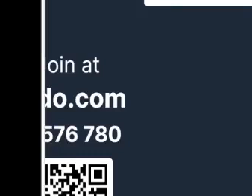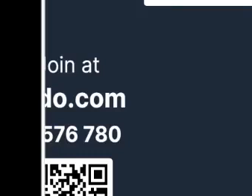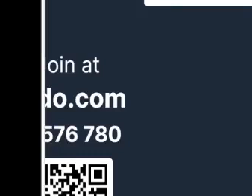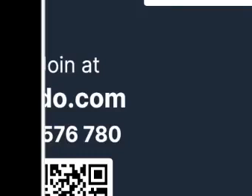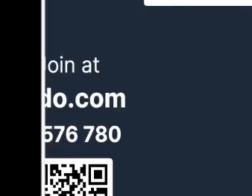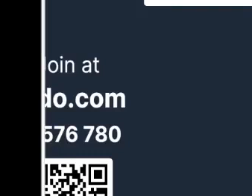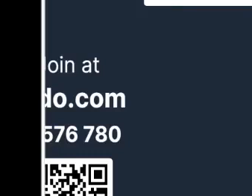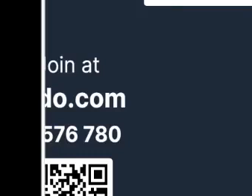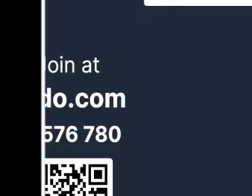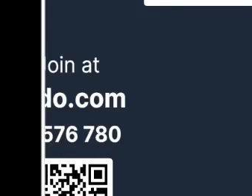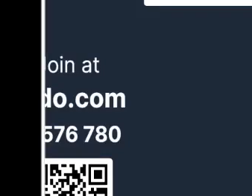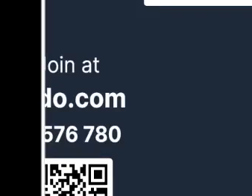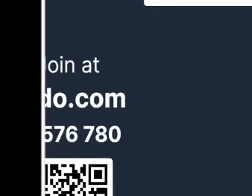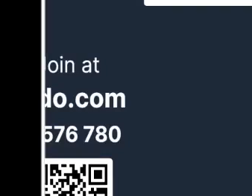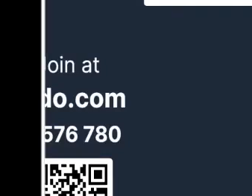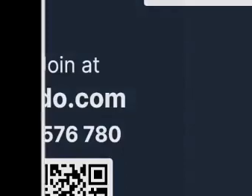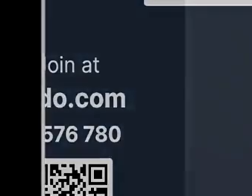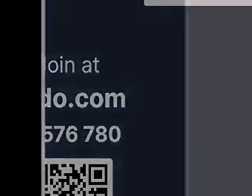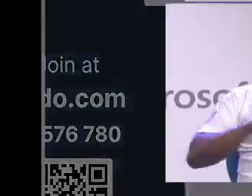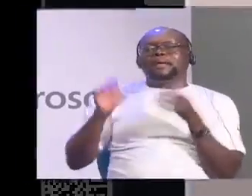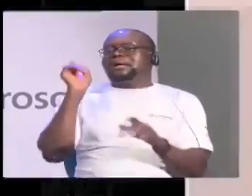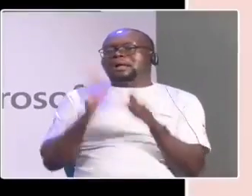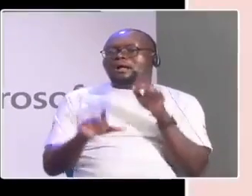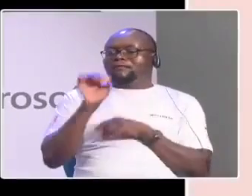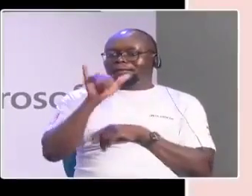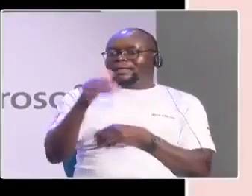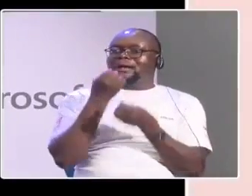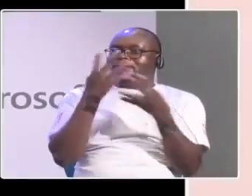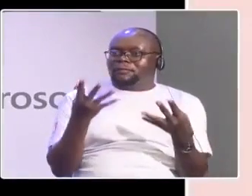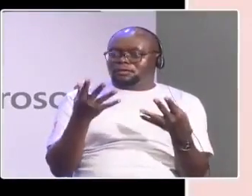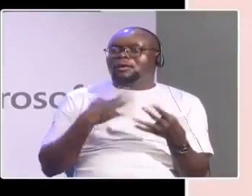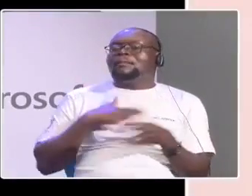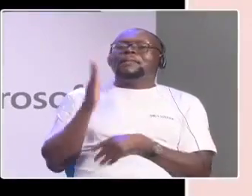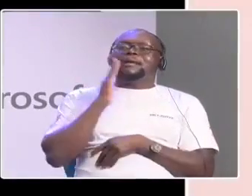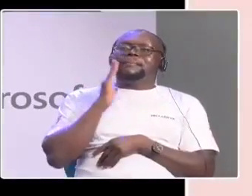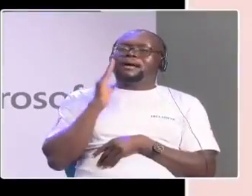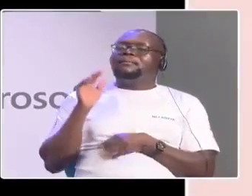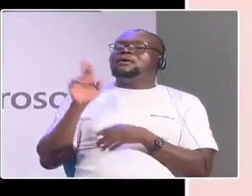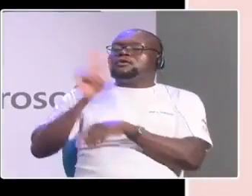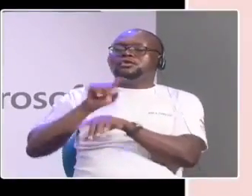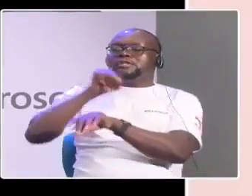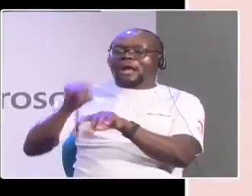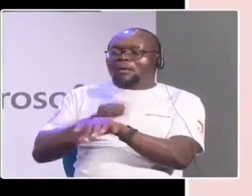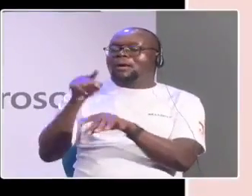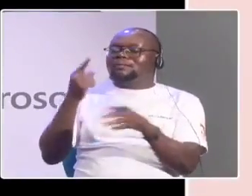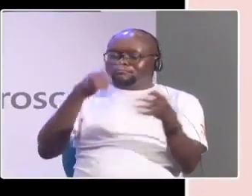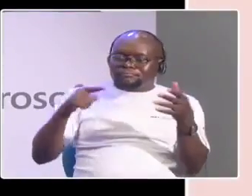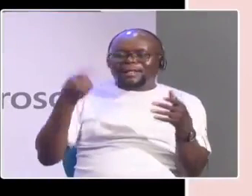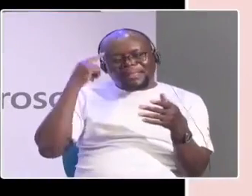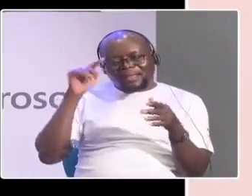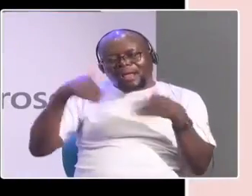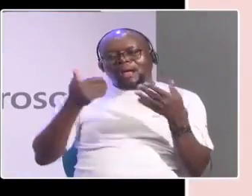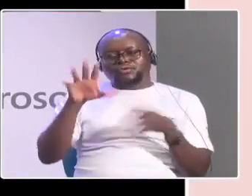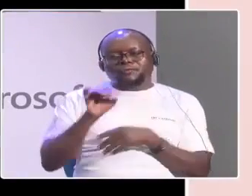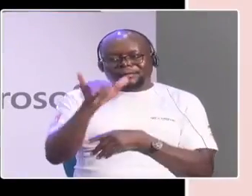through 65. It was a mess. There was no way of finding that information. And my mom spent hours bookmarking it and figuring out, okay,